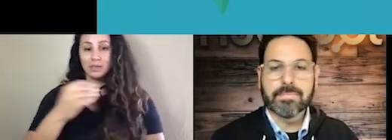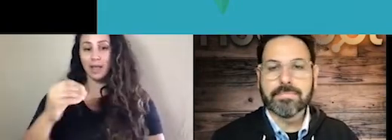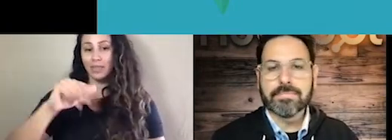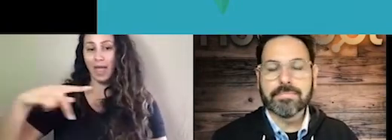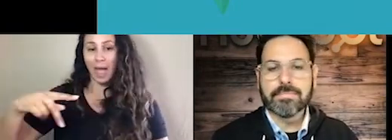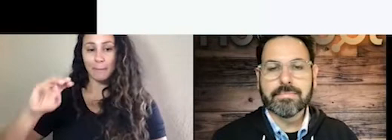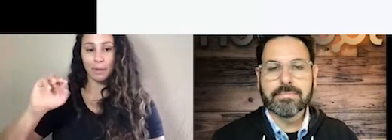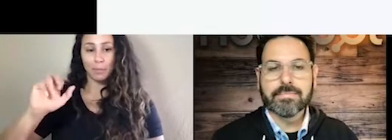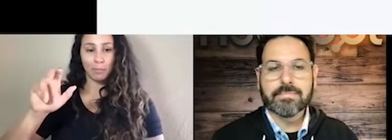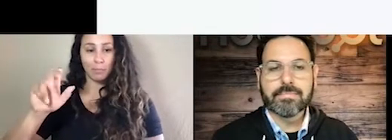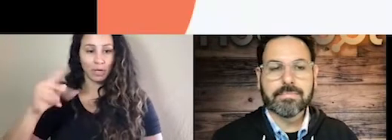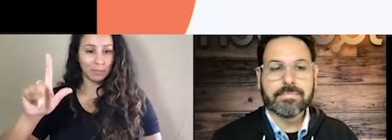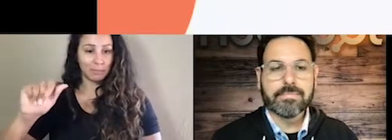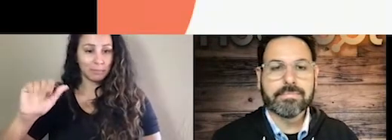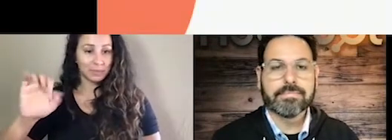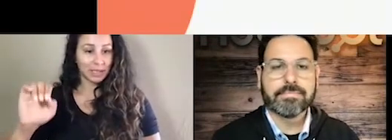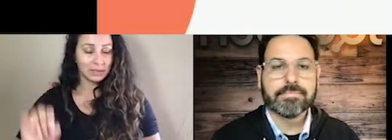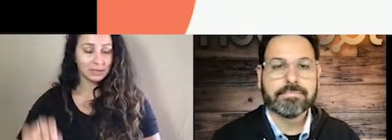marketplace.